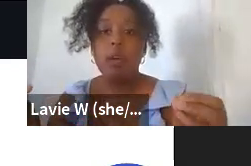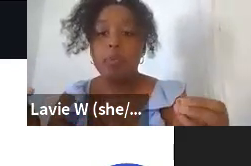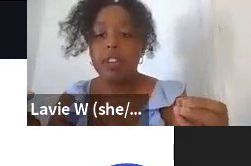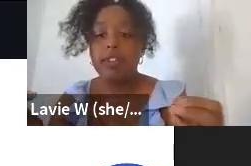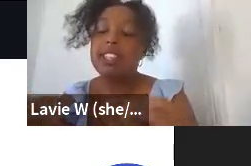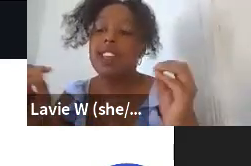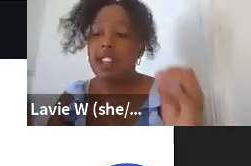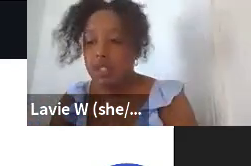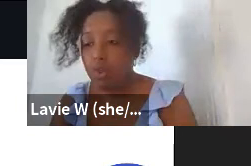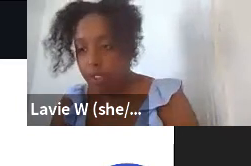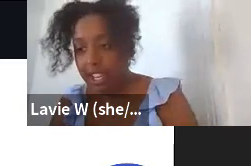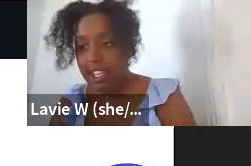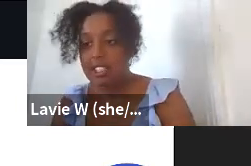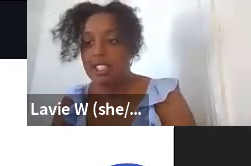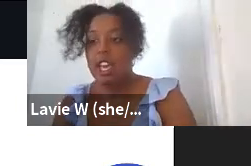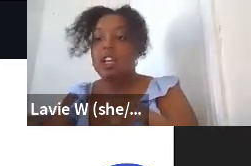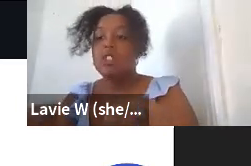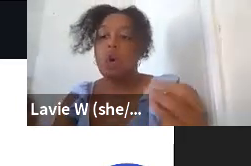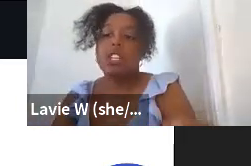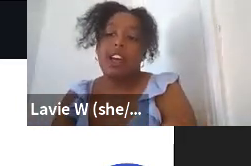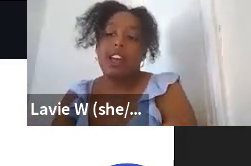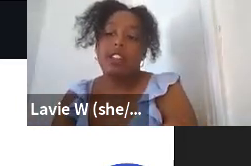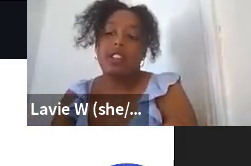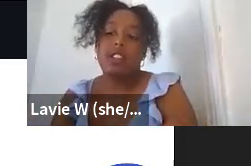give a brief insight into what that is,